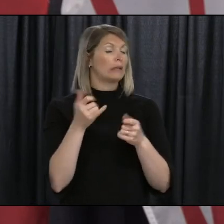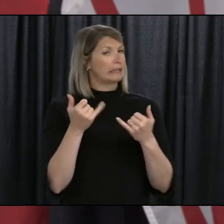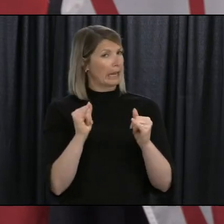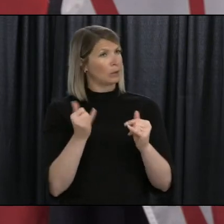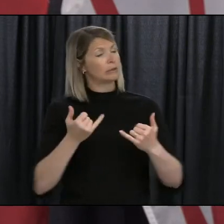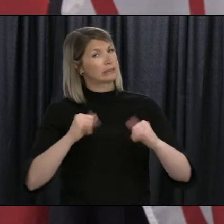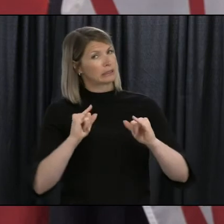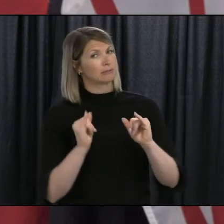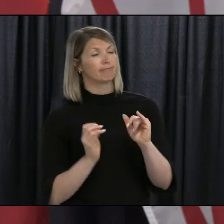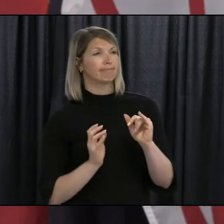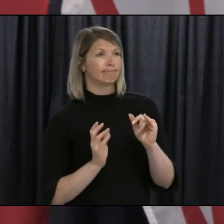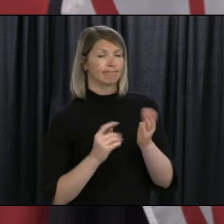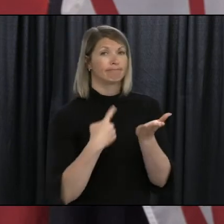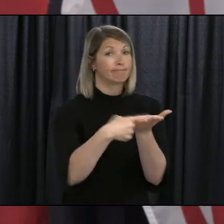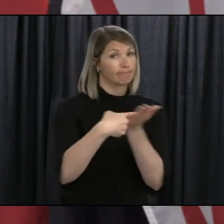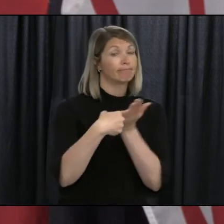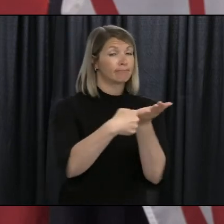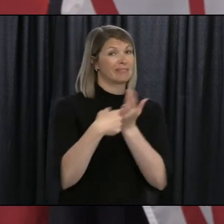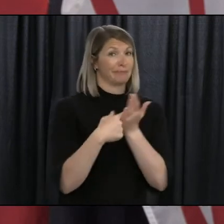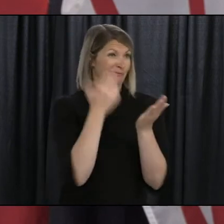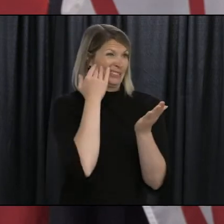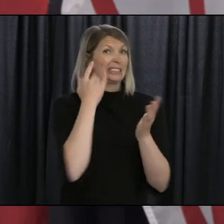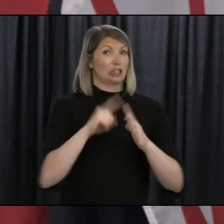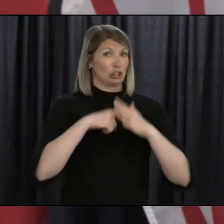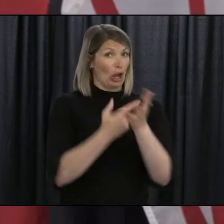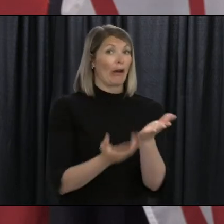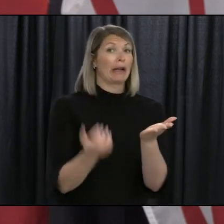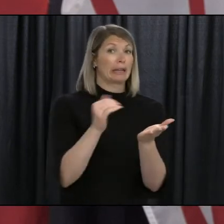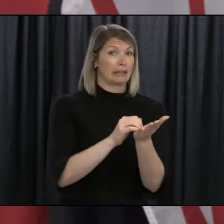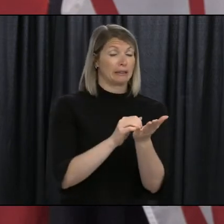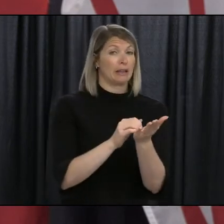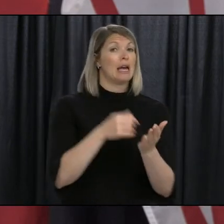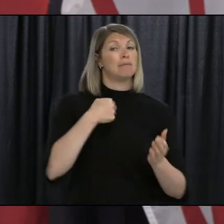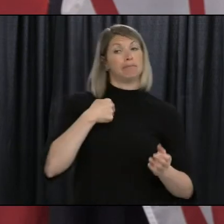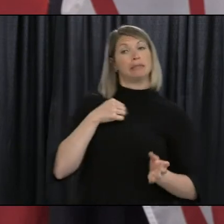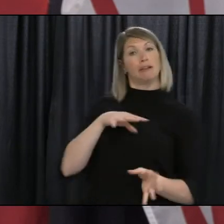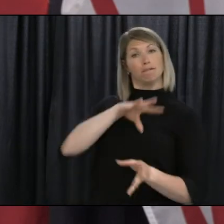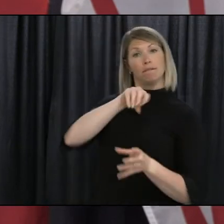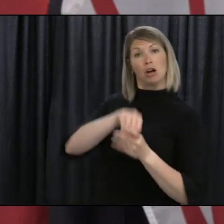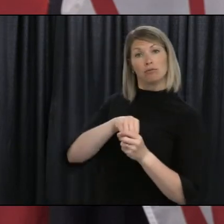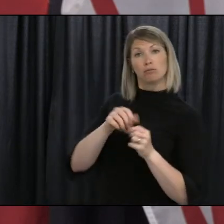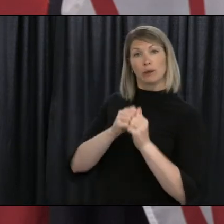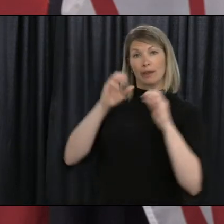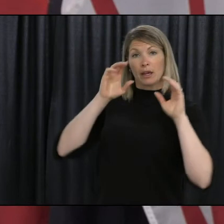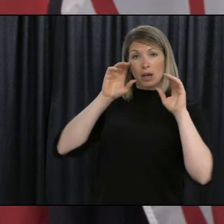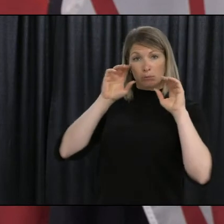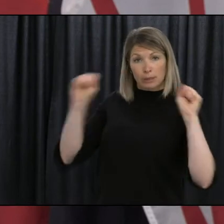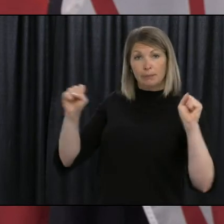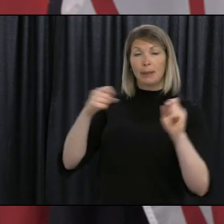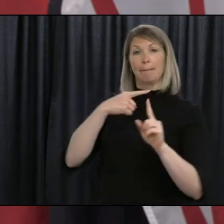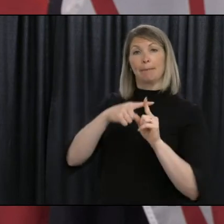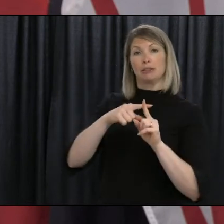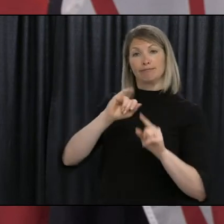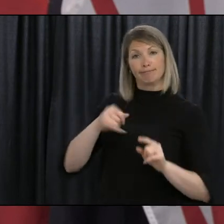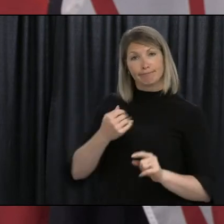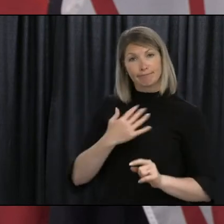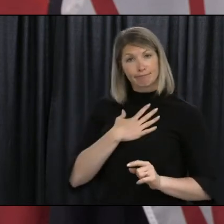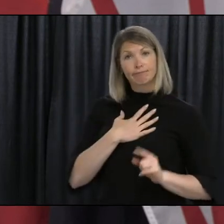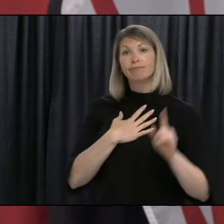the Federal Minister of Finance, and officials from a number of departments continue to dialogue